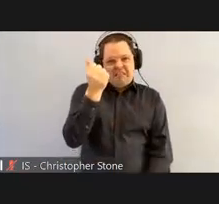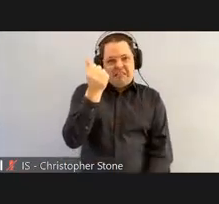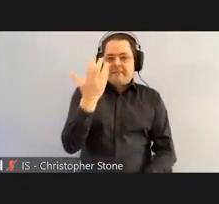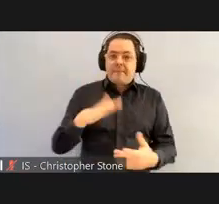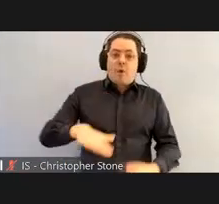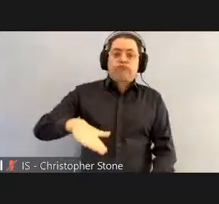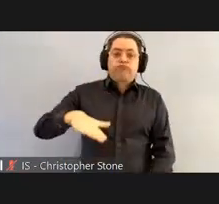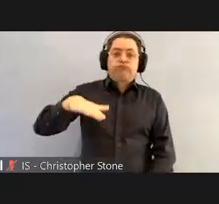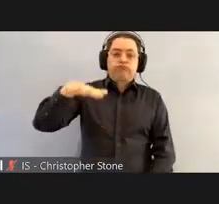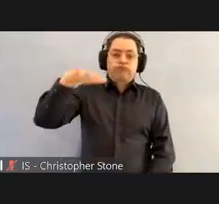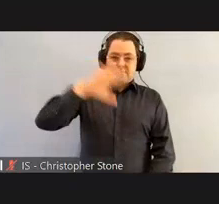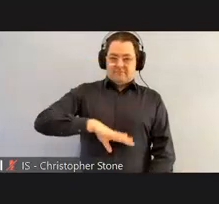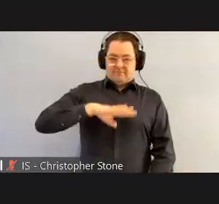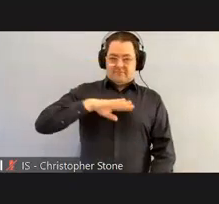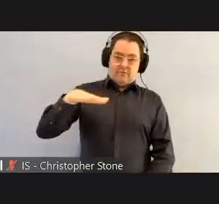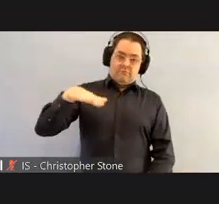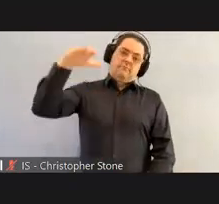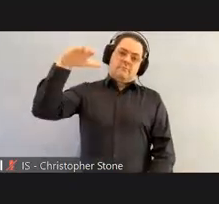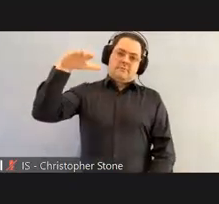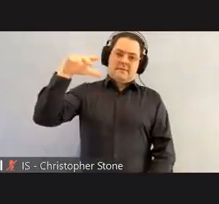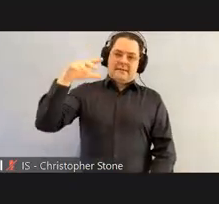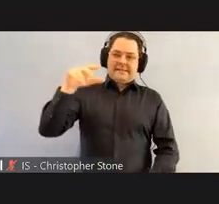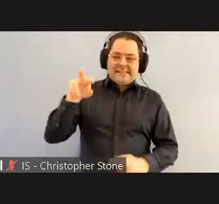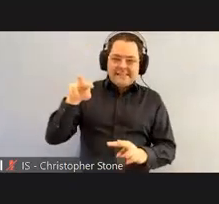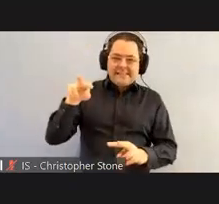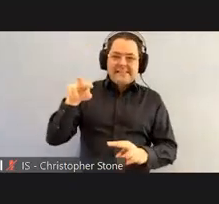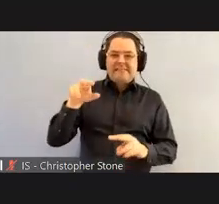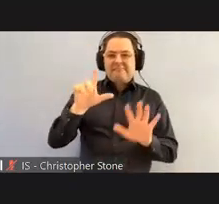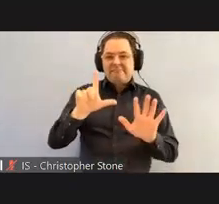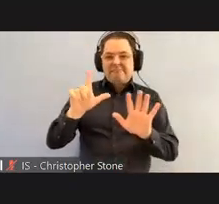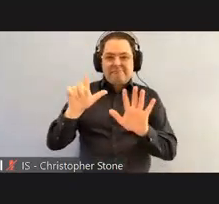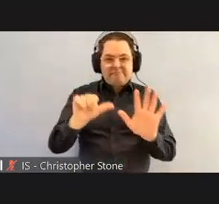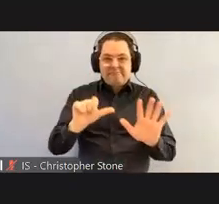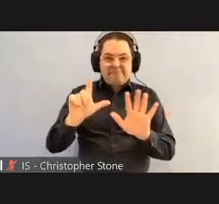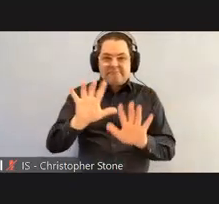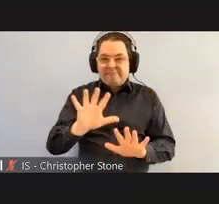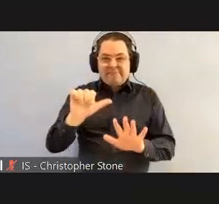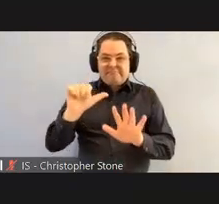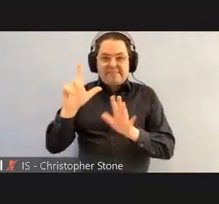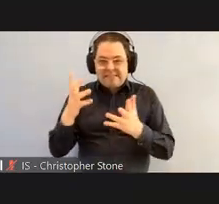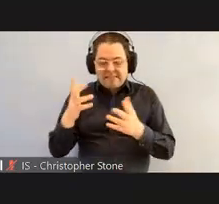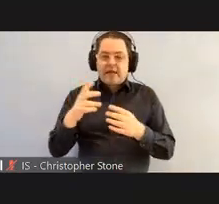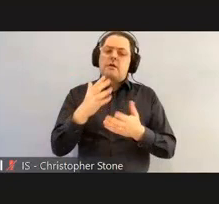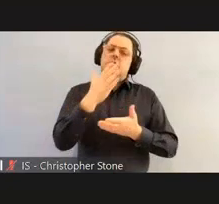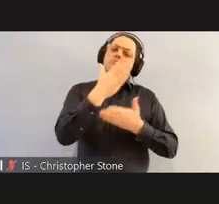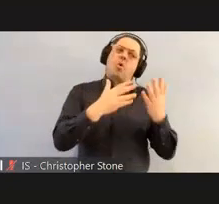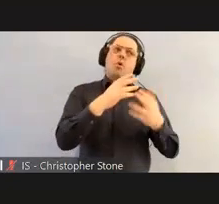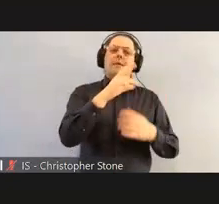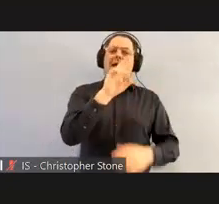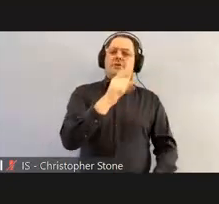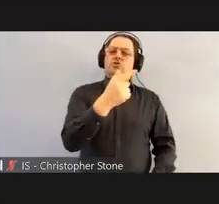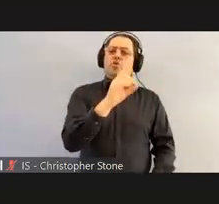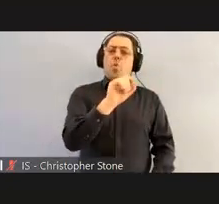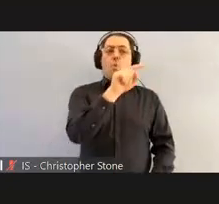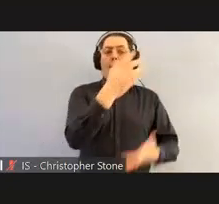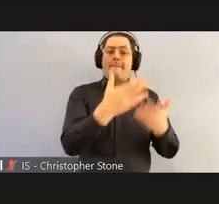And we now have some NGOs which are supporting cochlear implants, but it is still a little bit expensive on